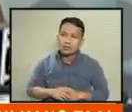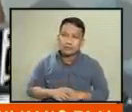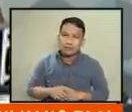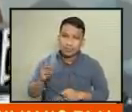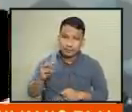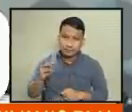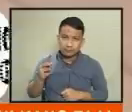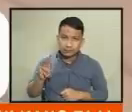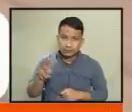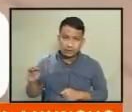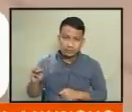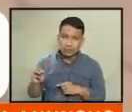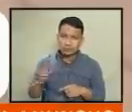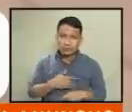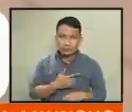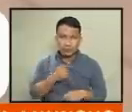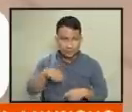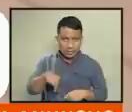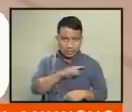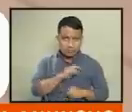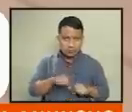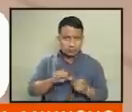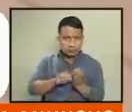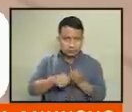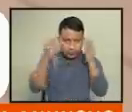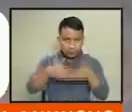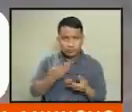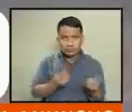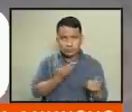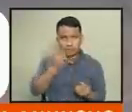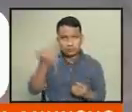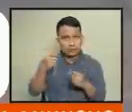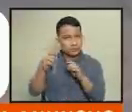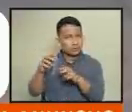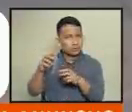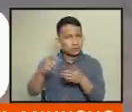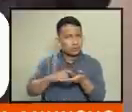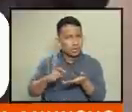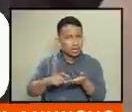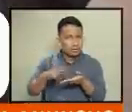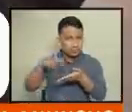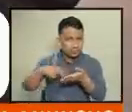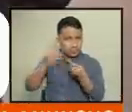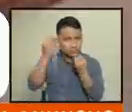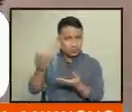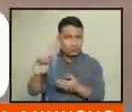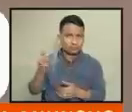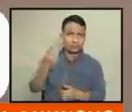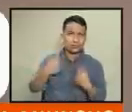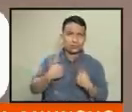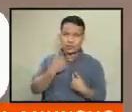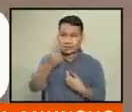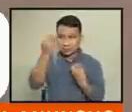at the same time, we are firm in our science, so we are doing our best. So that we can inform. We will be the first one to